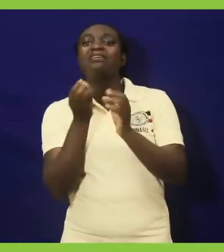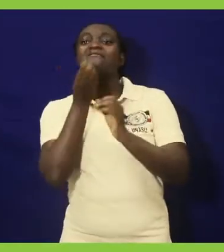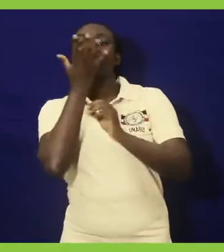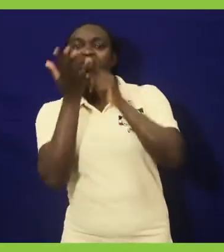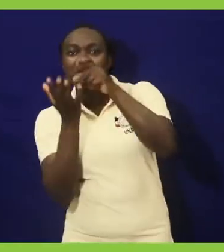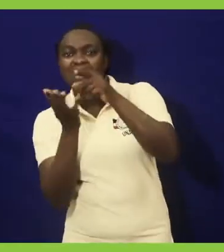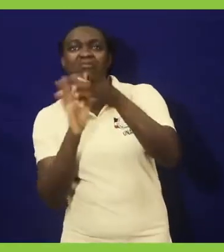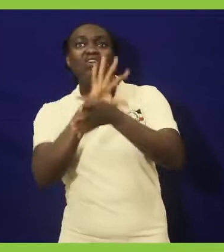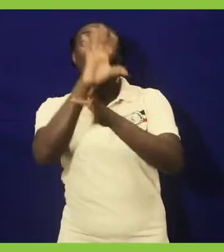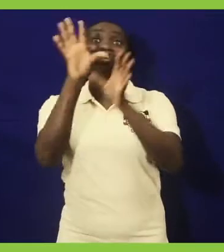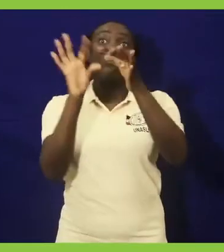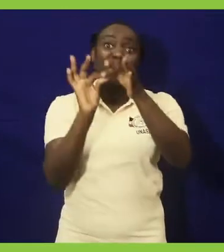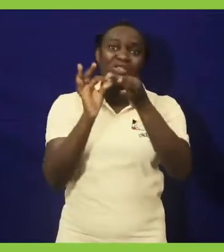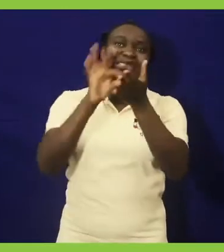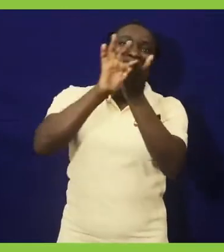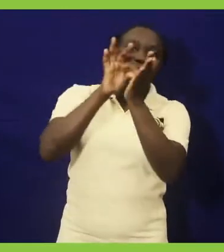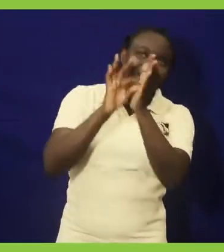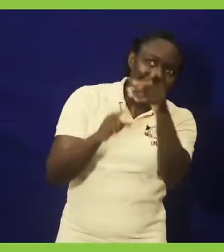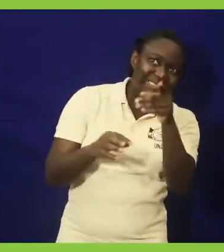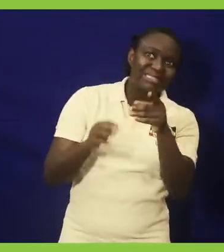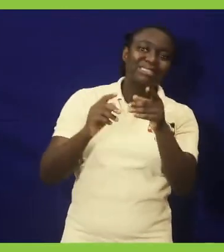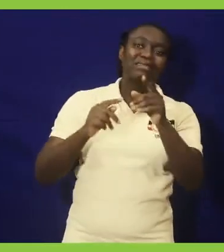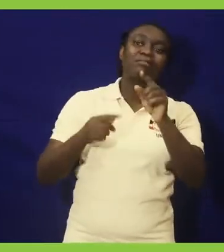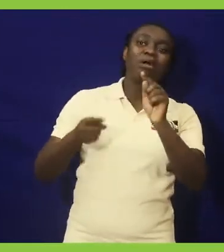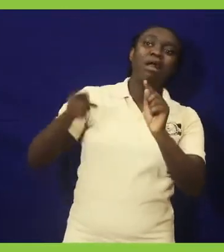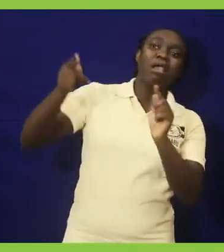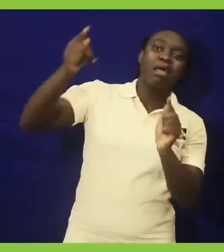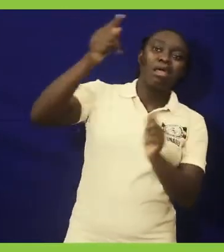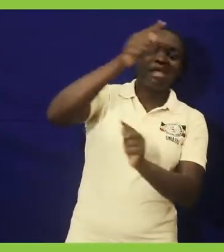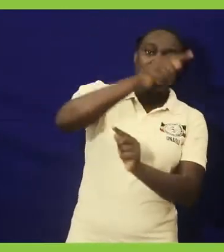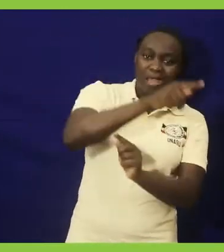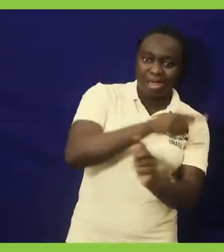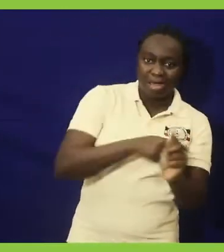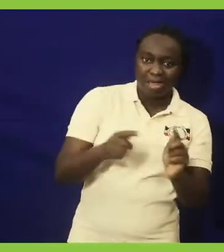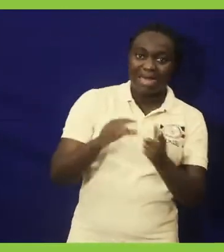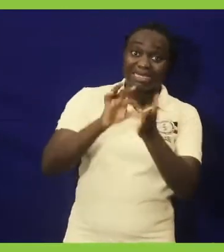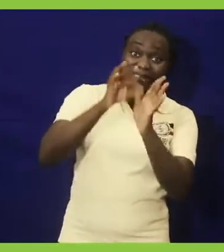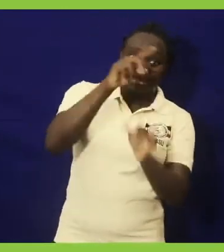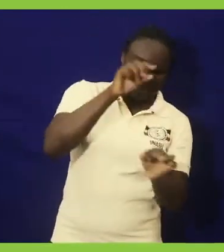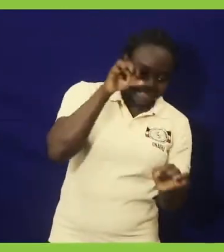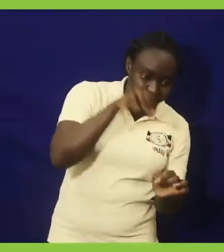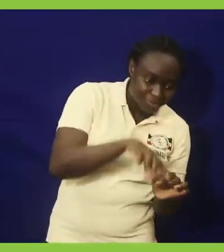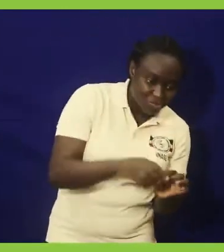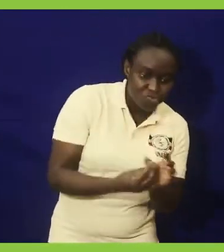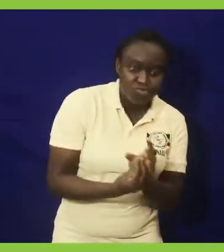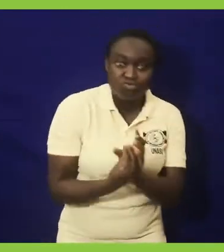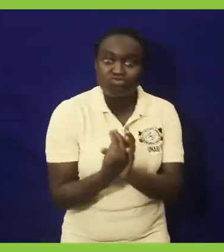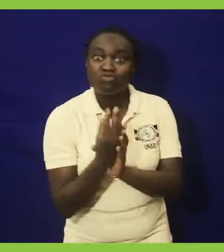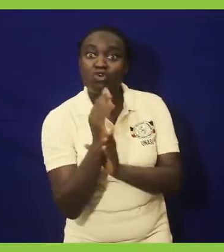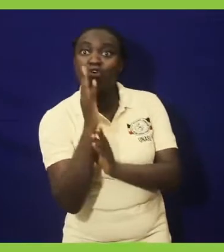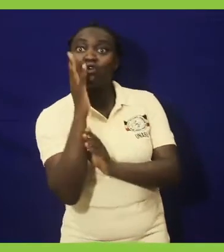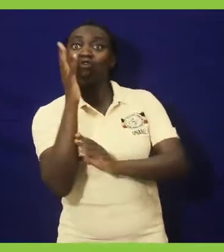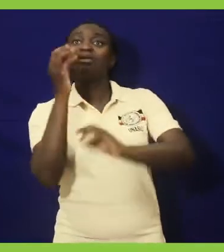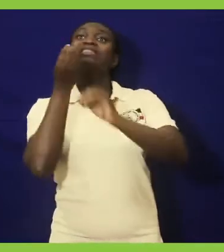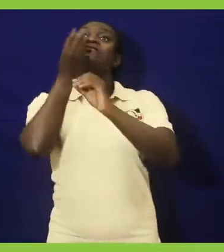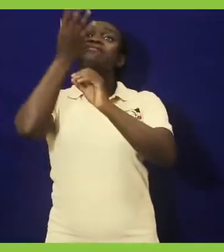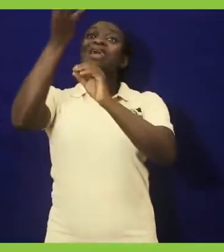the seeds, then the seeds plant the seeds, and then they grow into these plants, and then